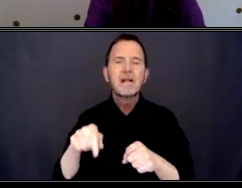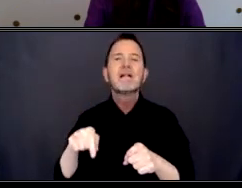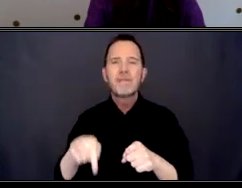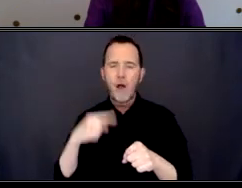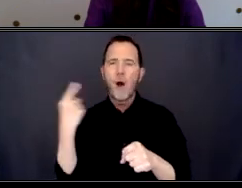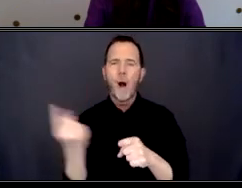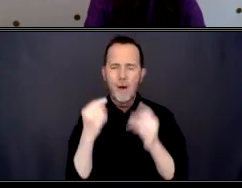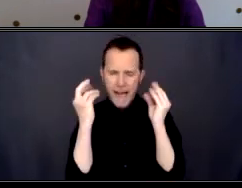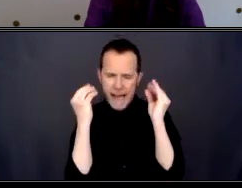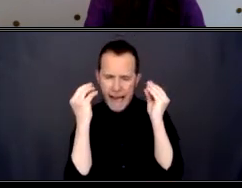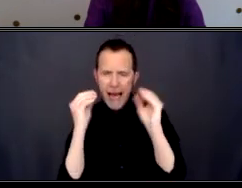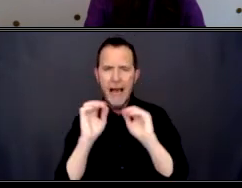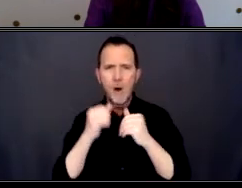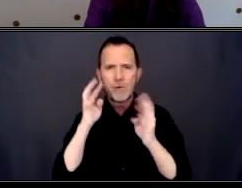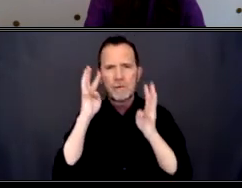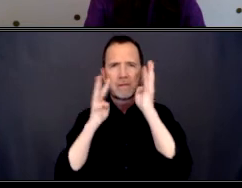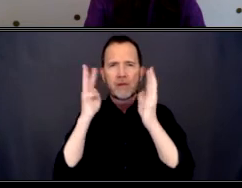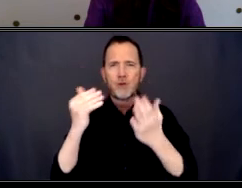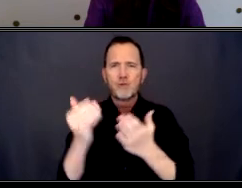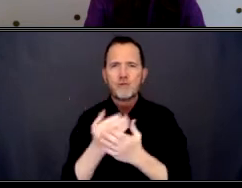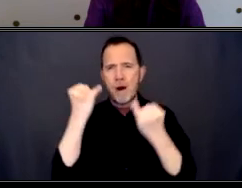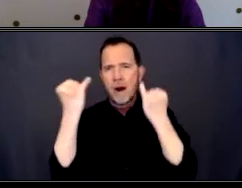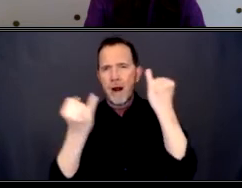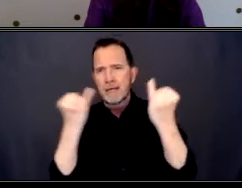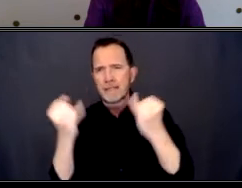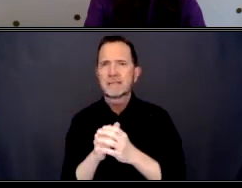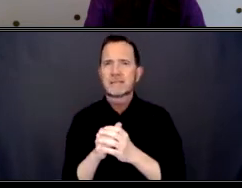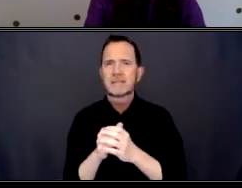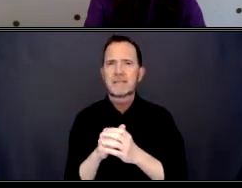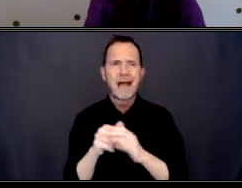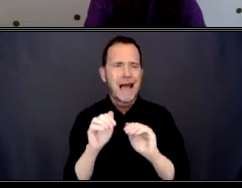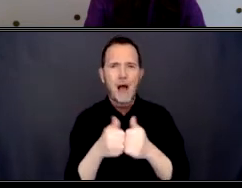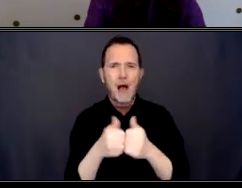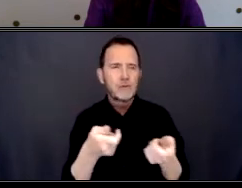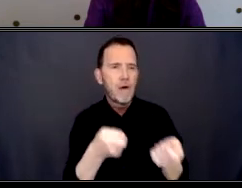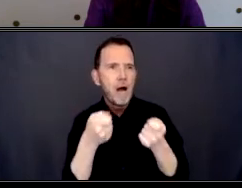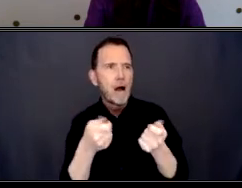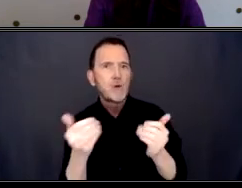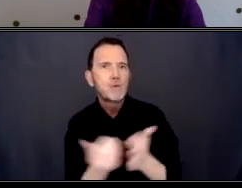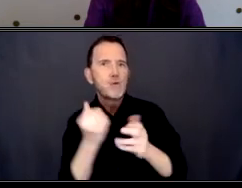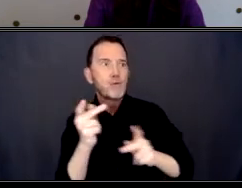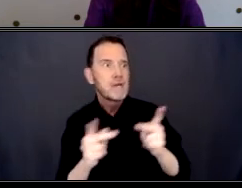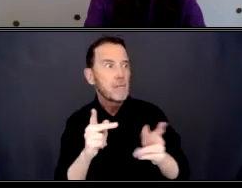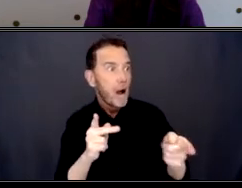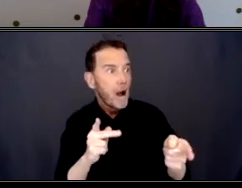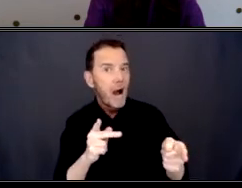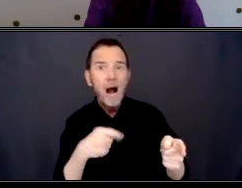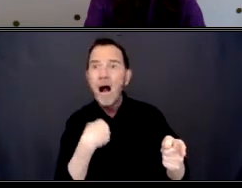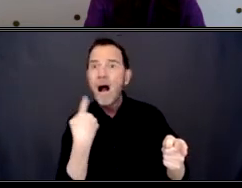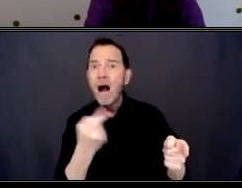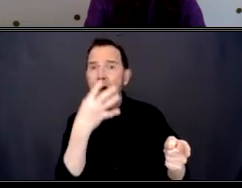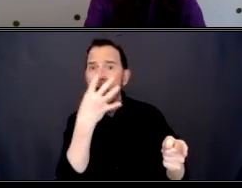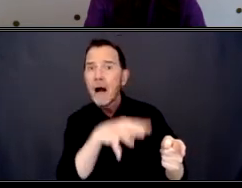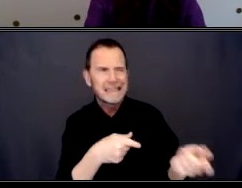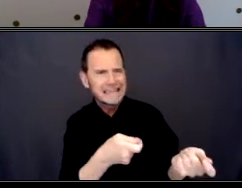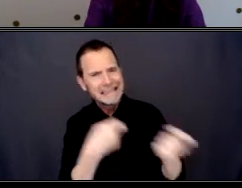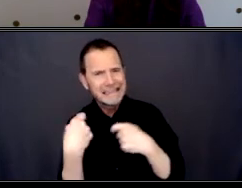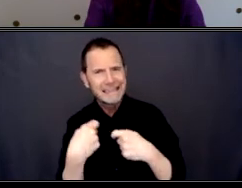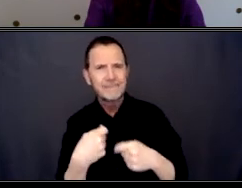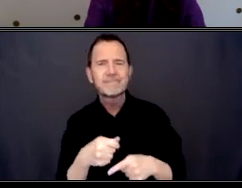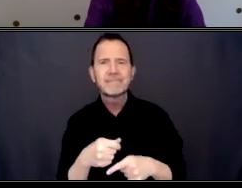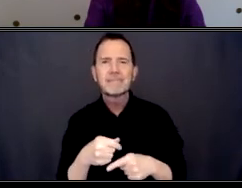themselves. And it seems lately a great strategy to tap into innovation